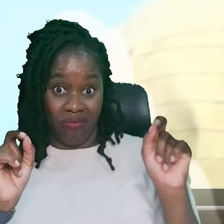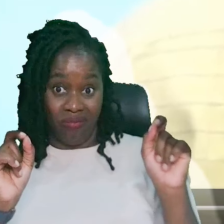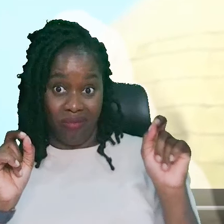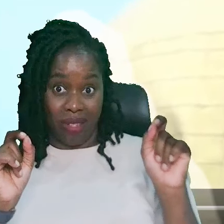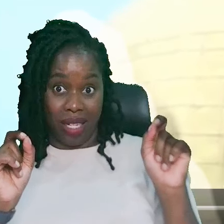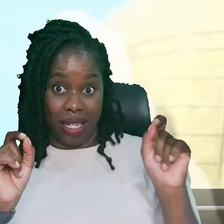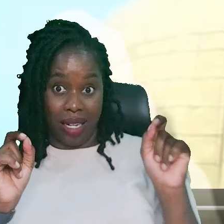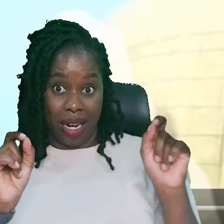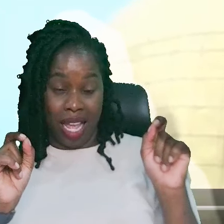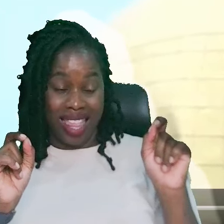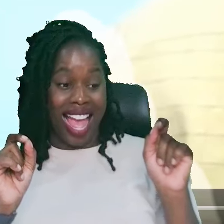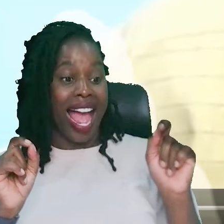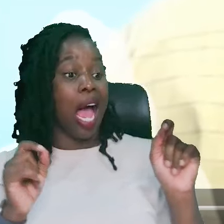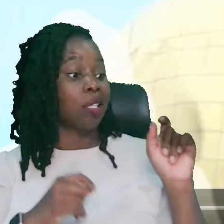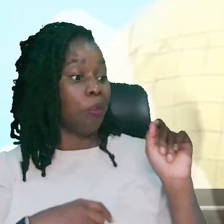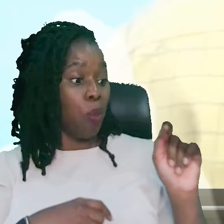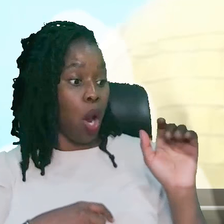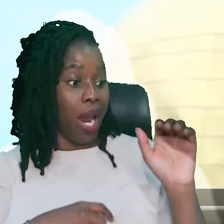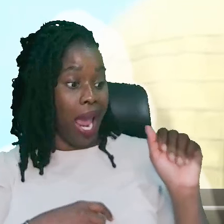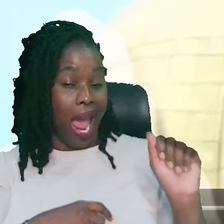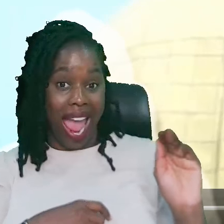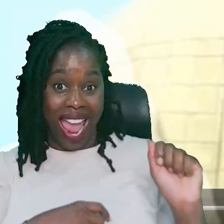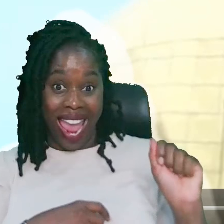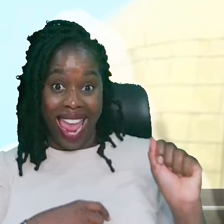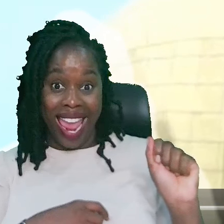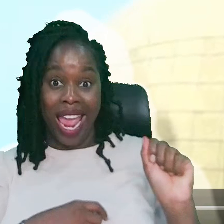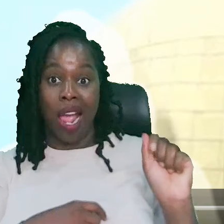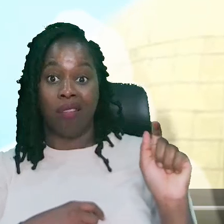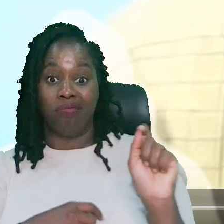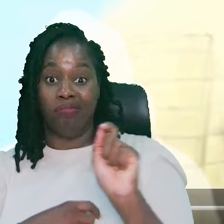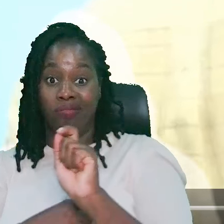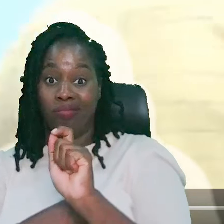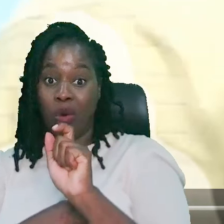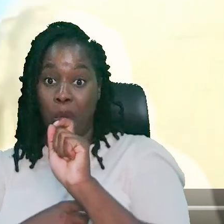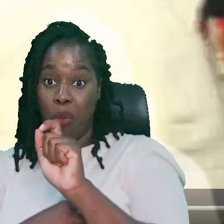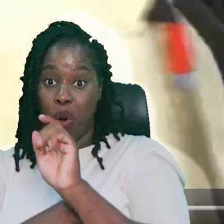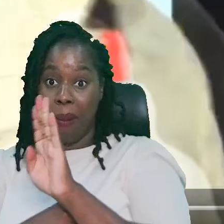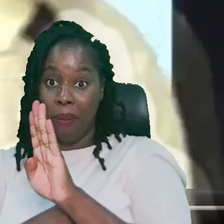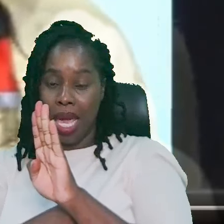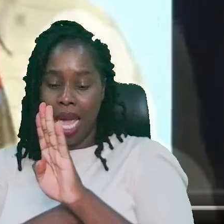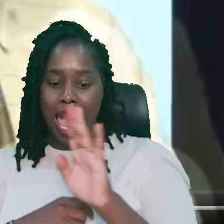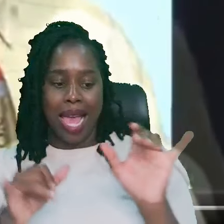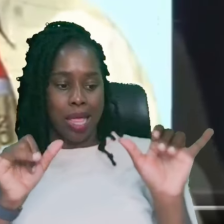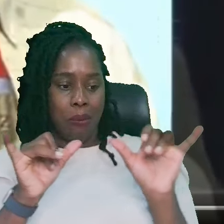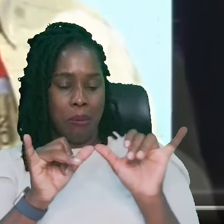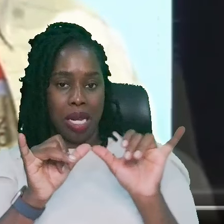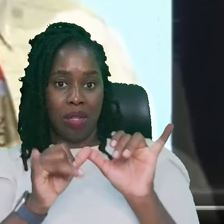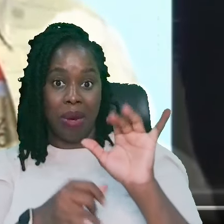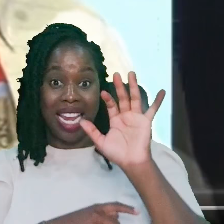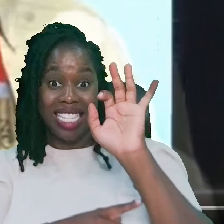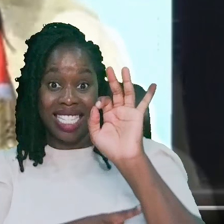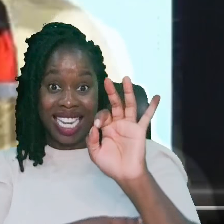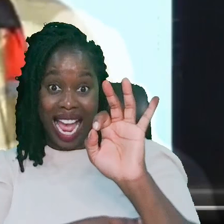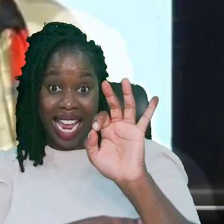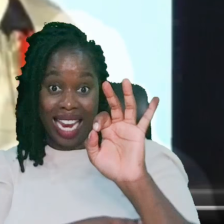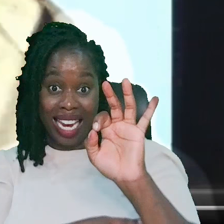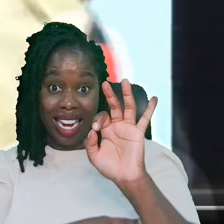that goes from point A to point B, and if its length is 9 units,